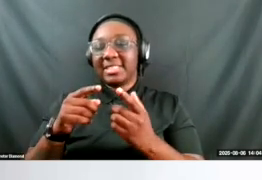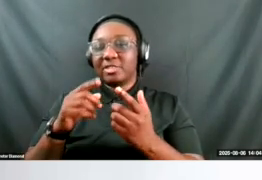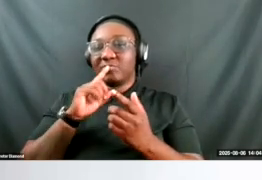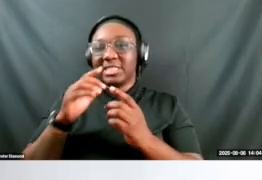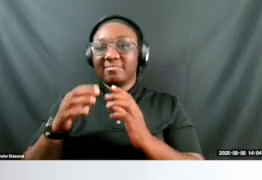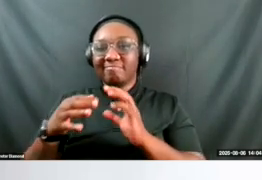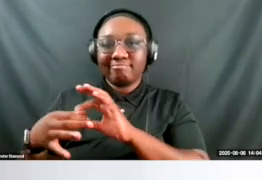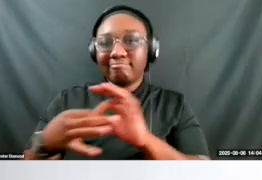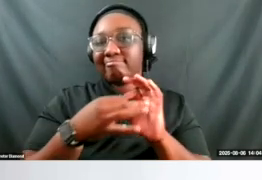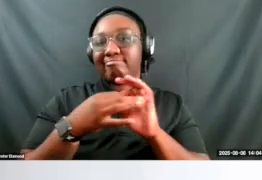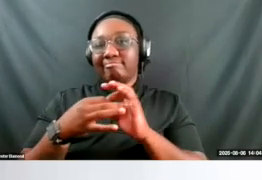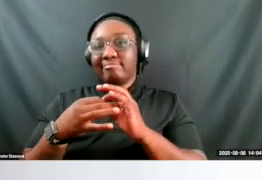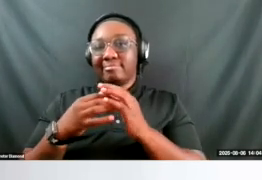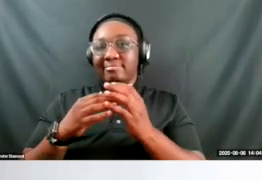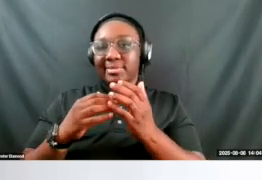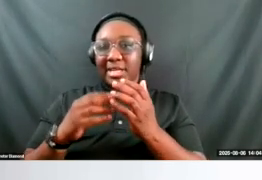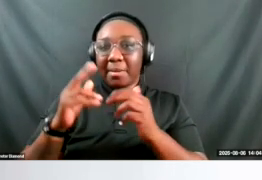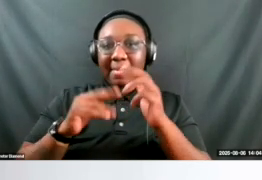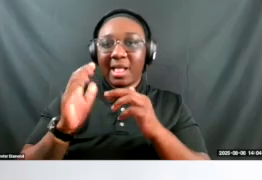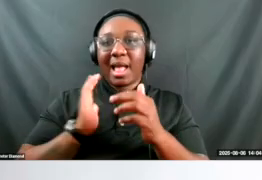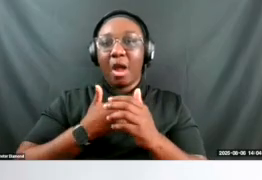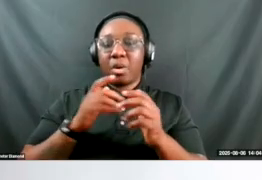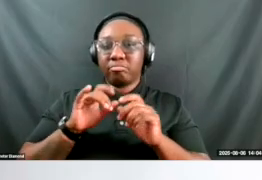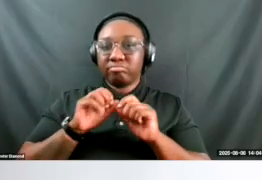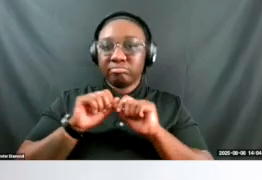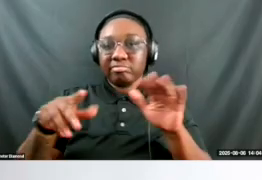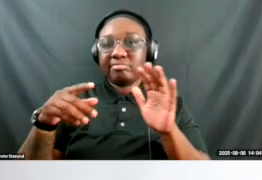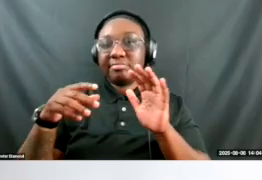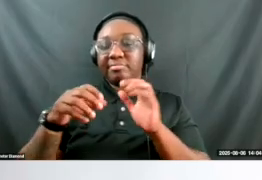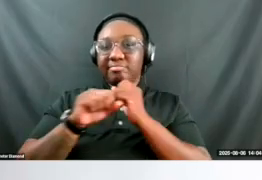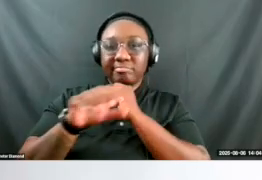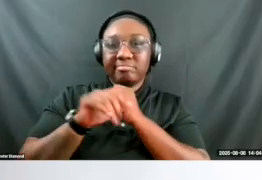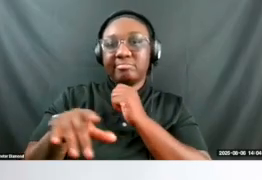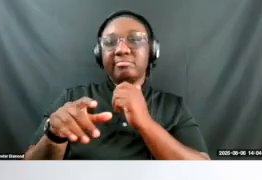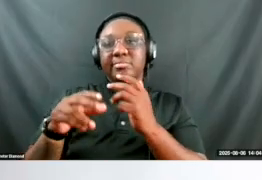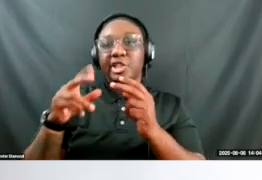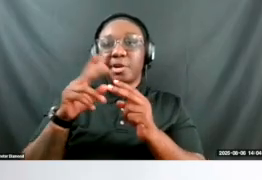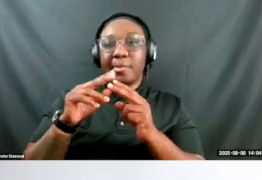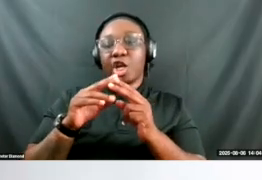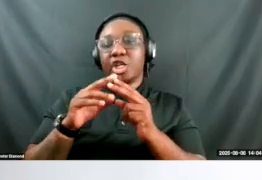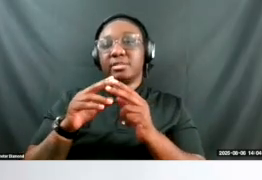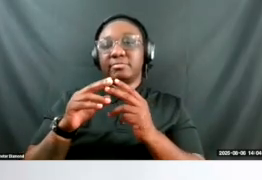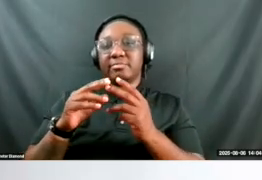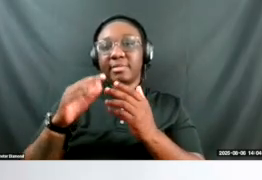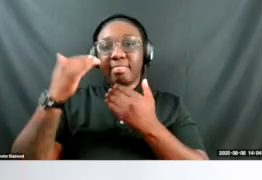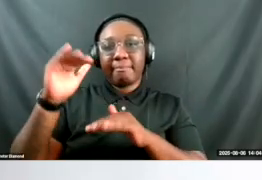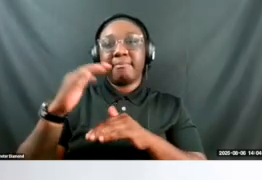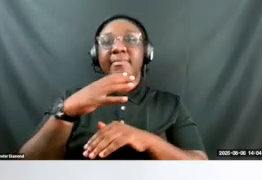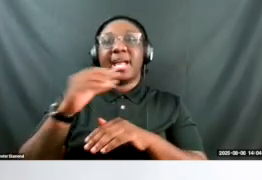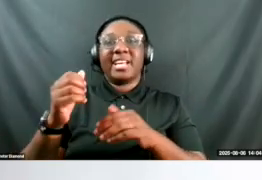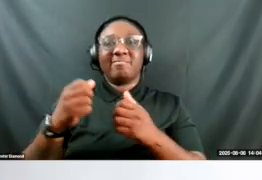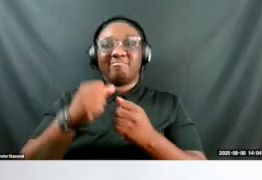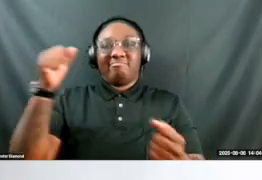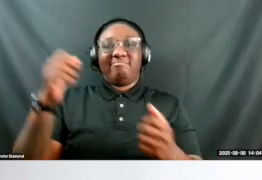expand their case management support offerings to help program participants apply and continue to tailor offerings to